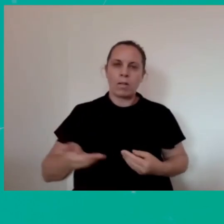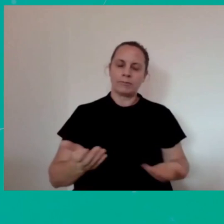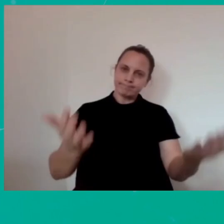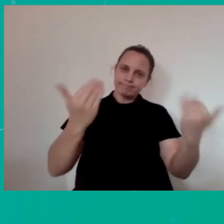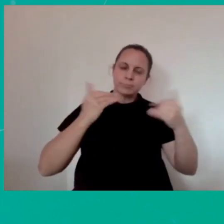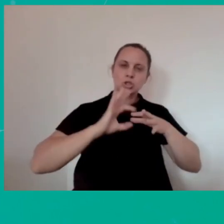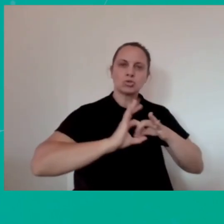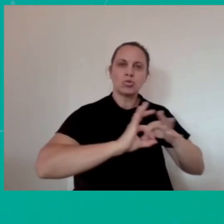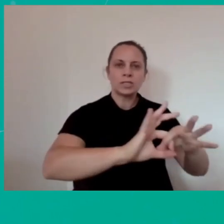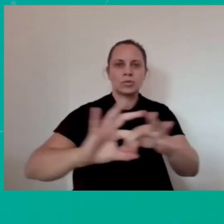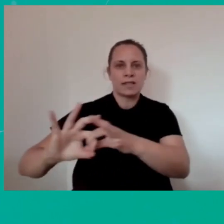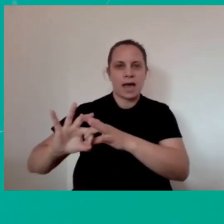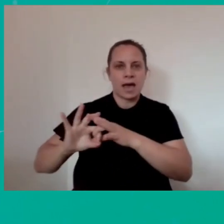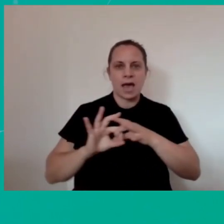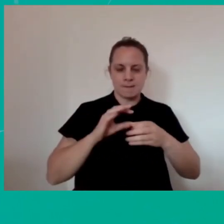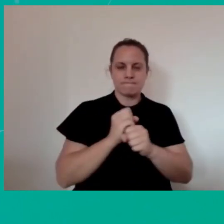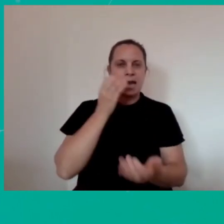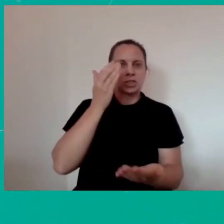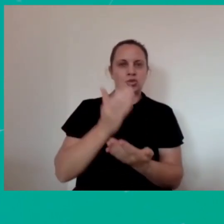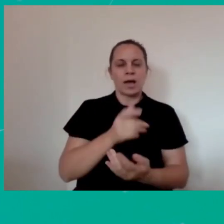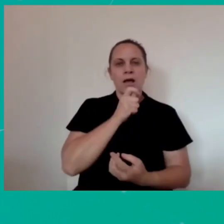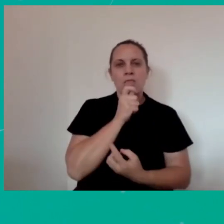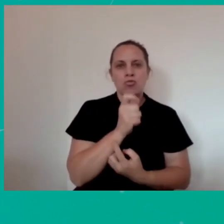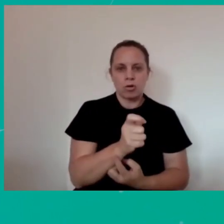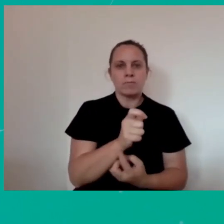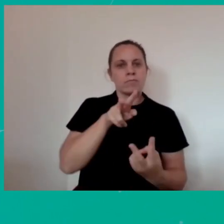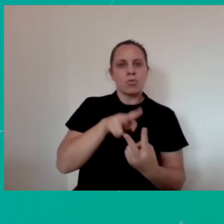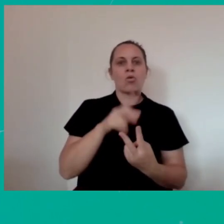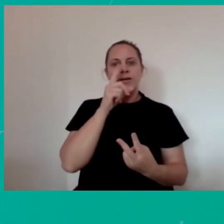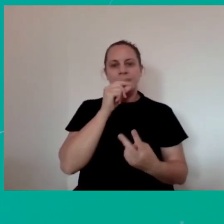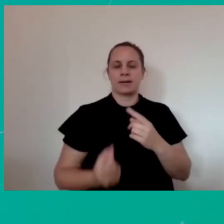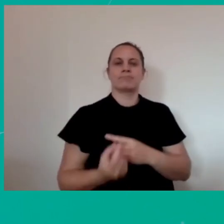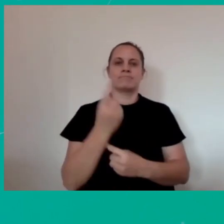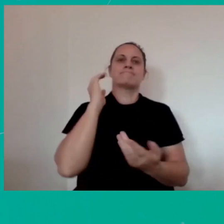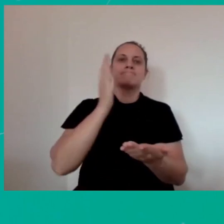ensure that that this report and the recommendations are realised. Kia ora tātou.